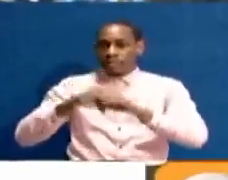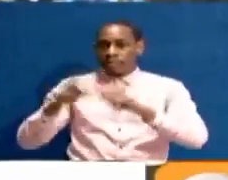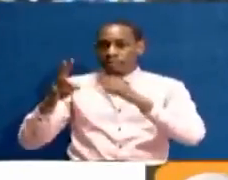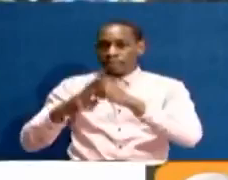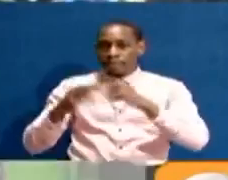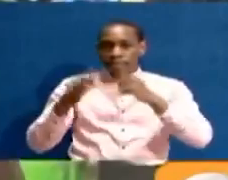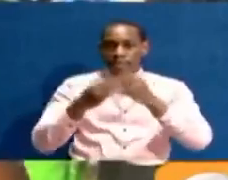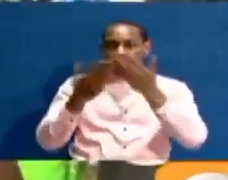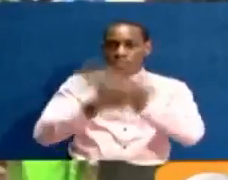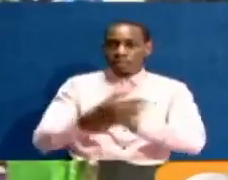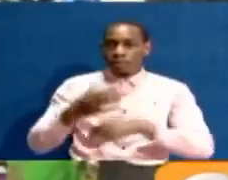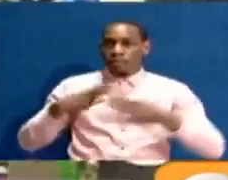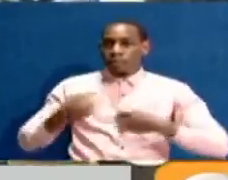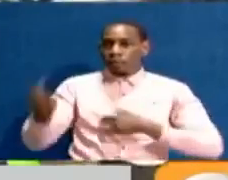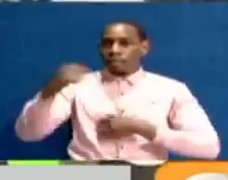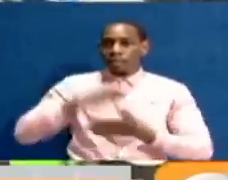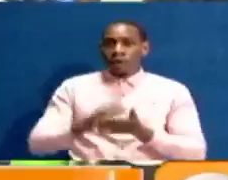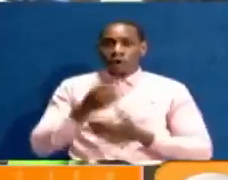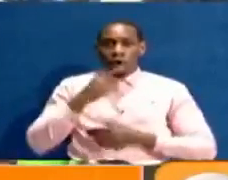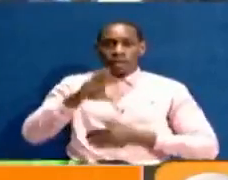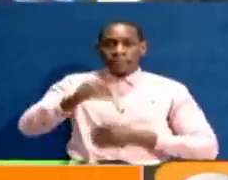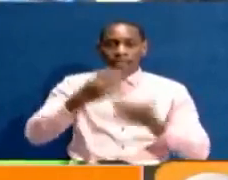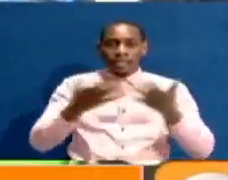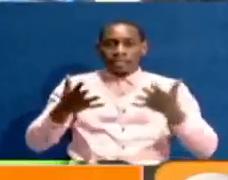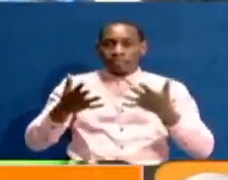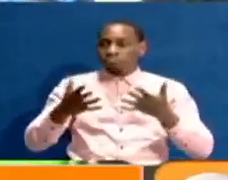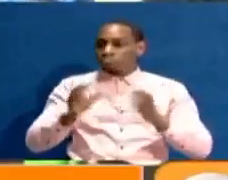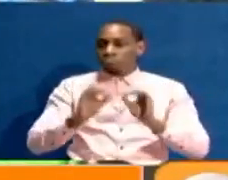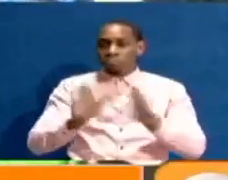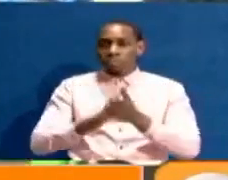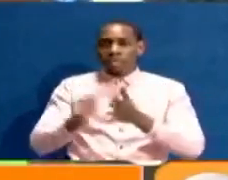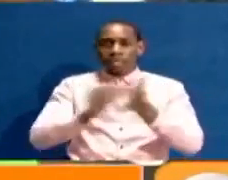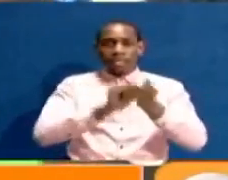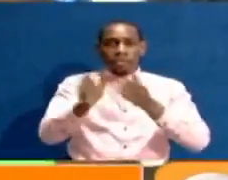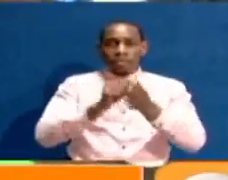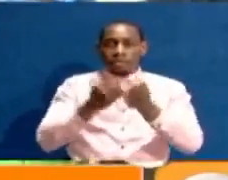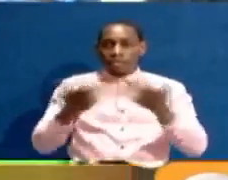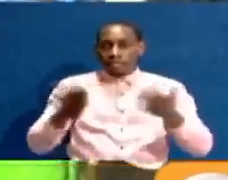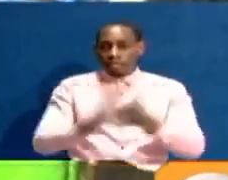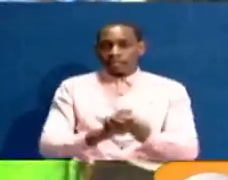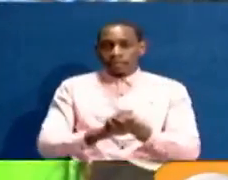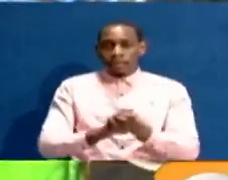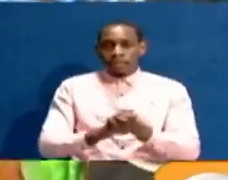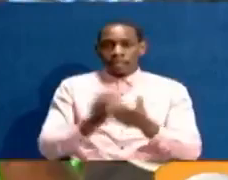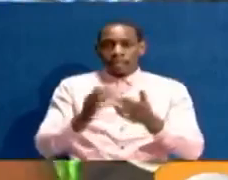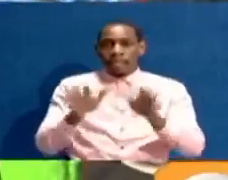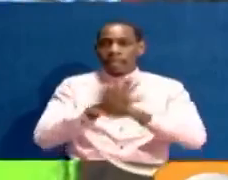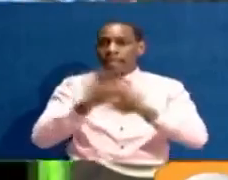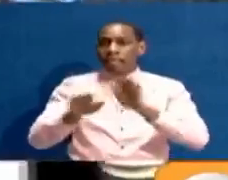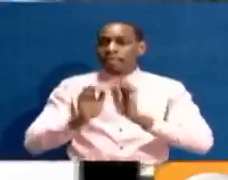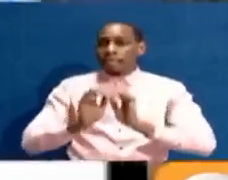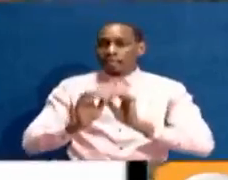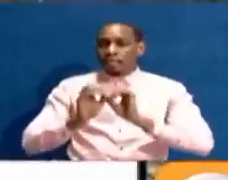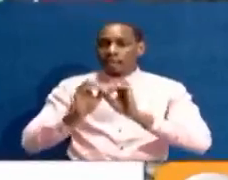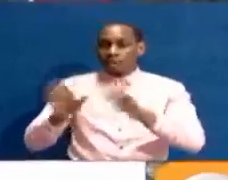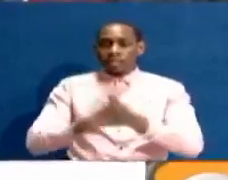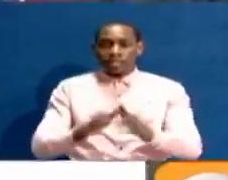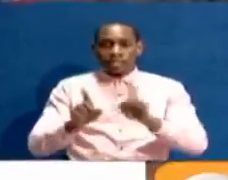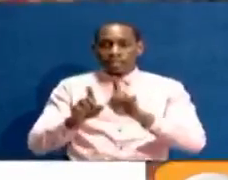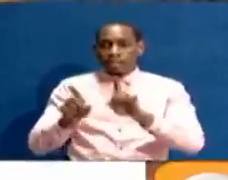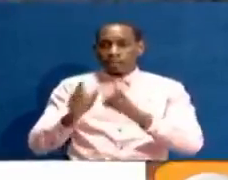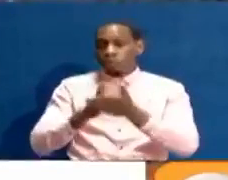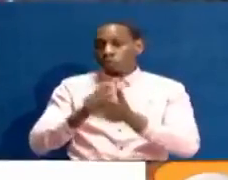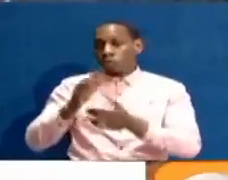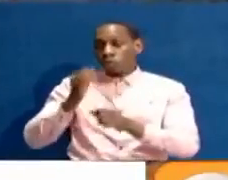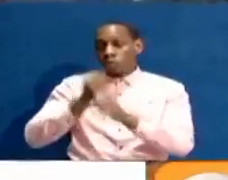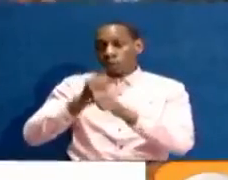saa mbili watu wameingia hakuna kutuambia tutoe vitu wakaanza kuboma tu vitu. Like mimi vitu zangu zimeenda zote. Na tumejua hata kama ni kazi ya